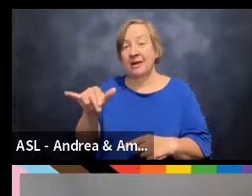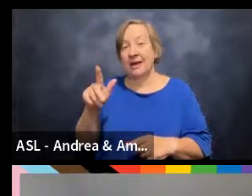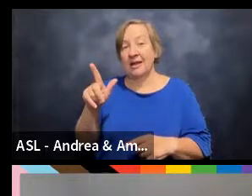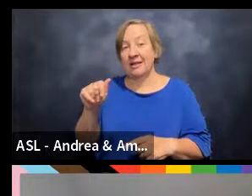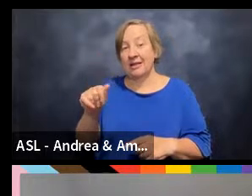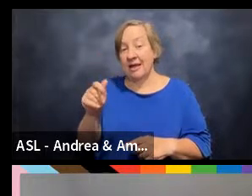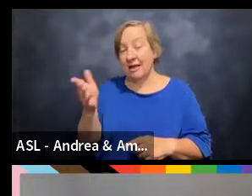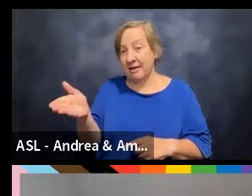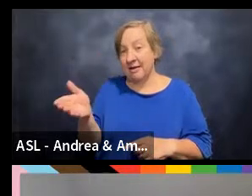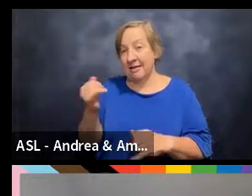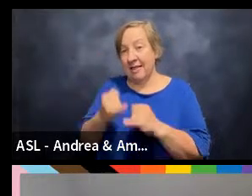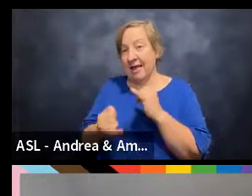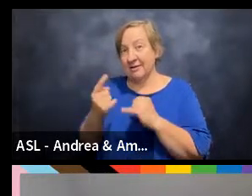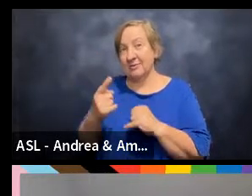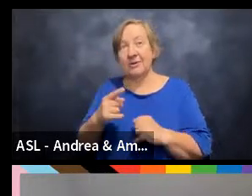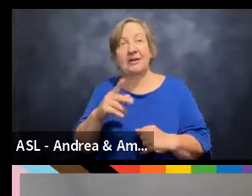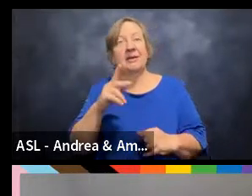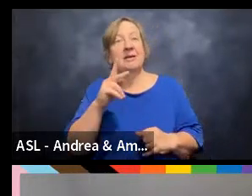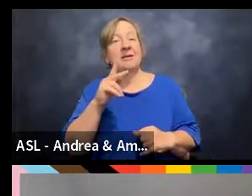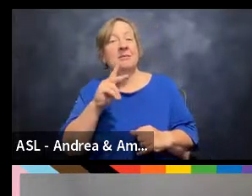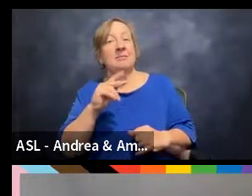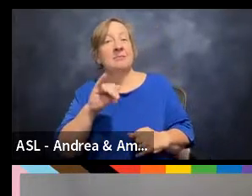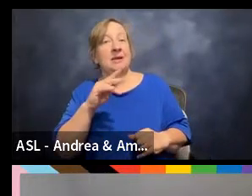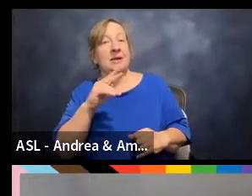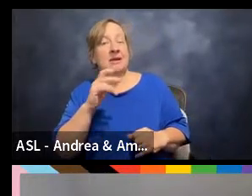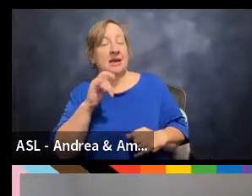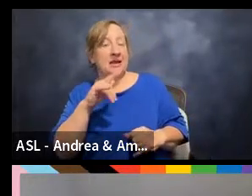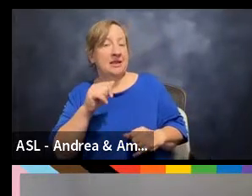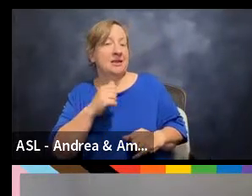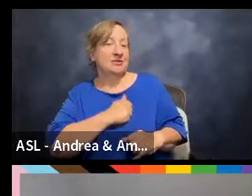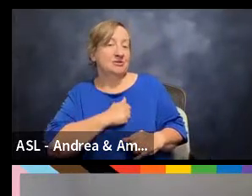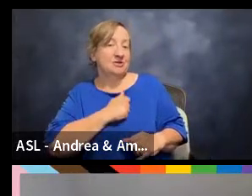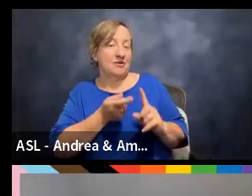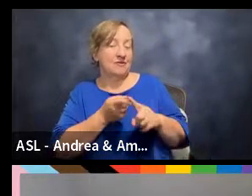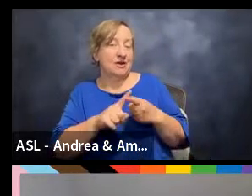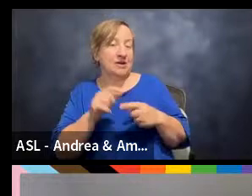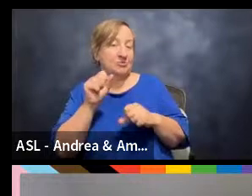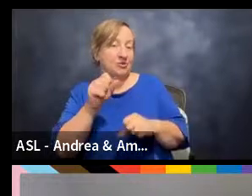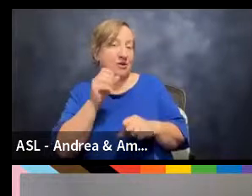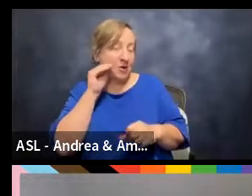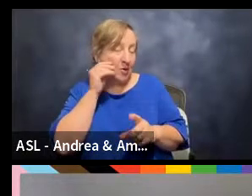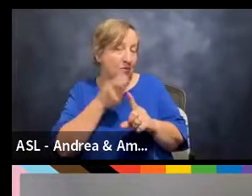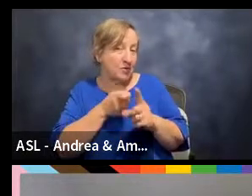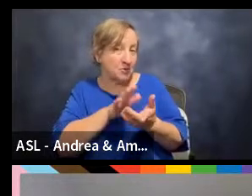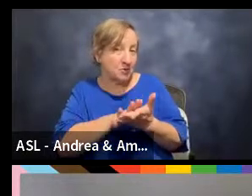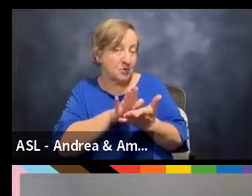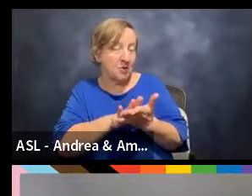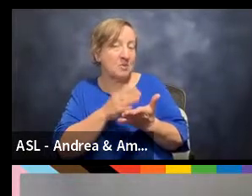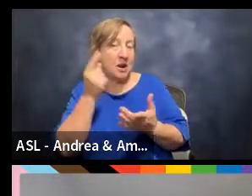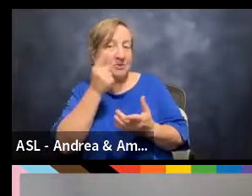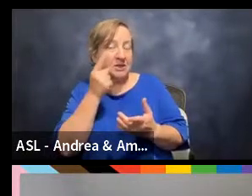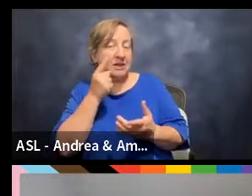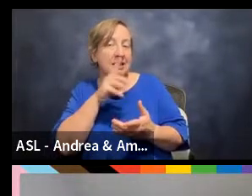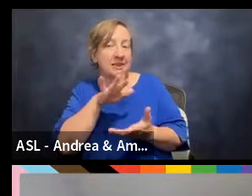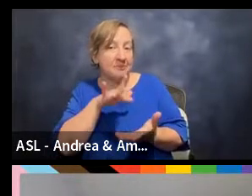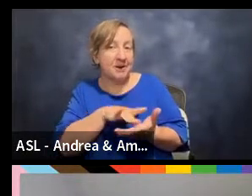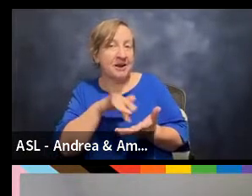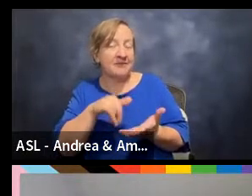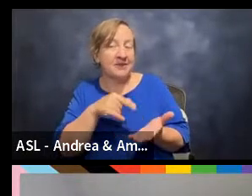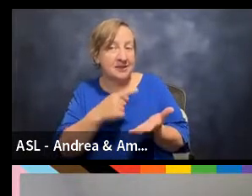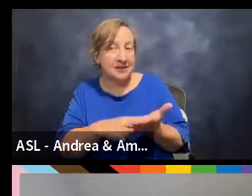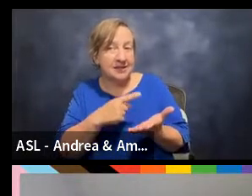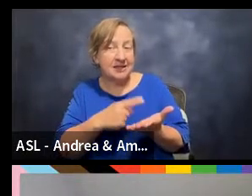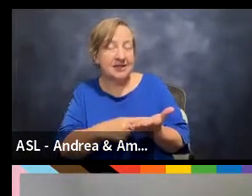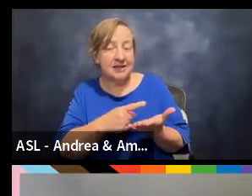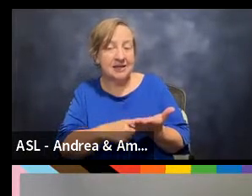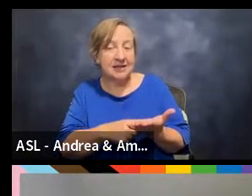Michaela? Hi, sorry, friends. I'm driving home from school, but I just kind of popped in the middle of this discussion, kind of question